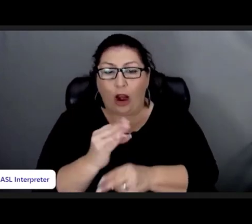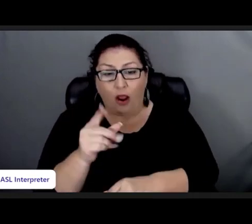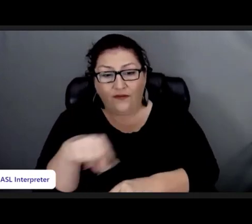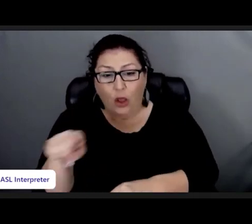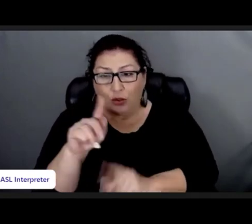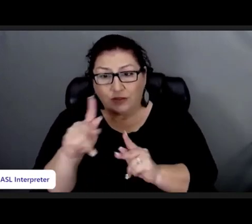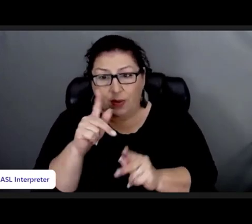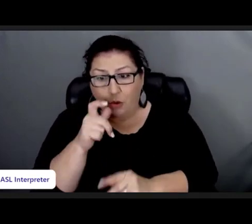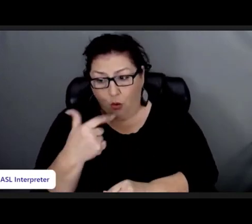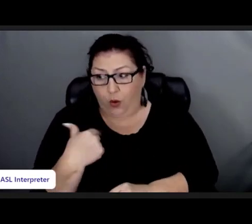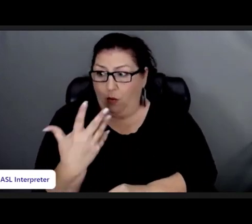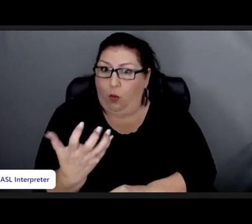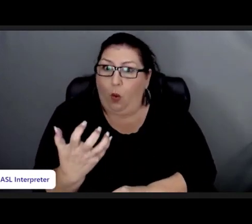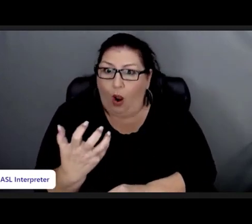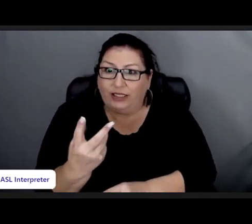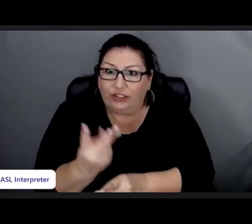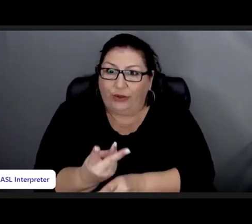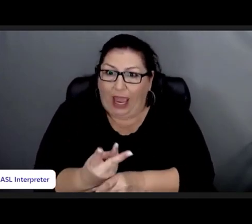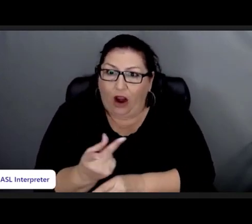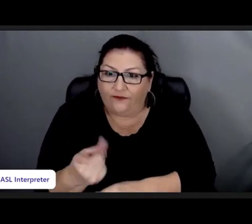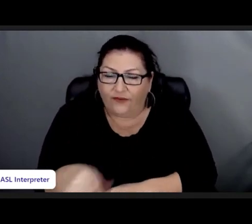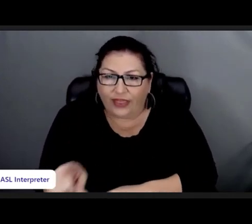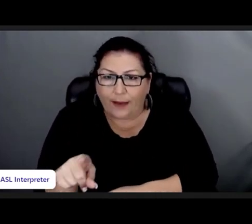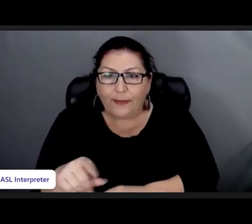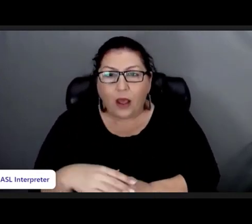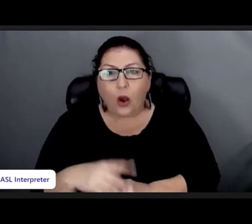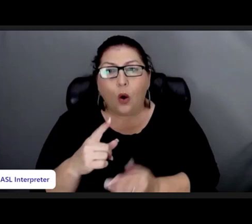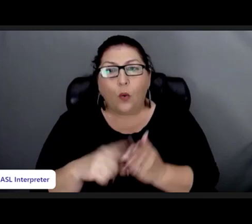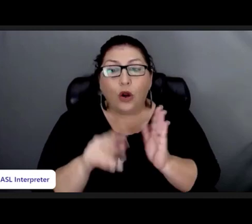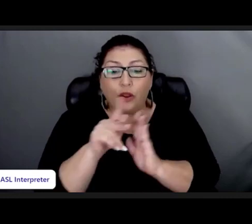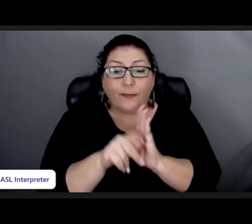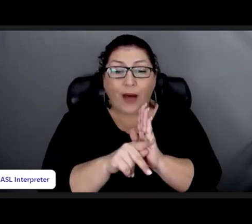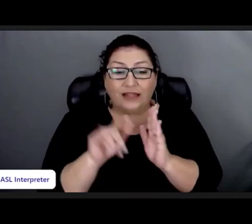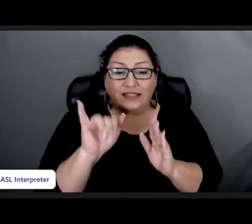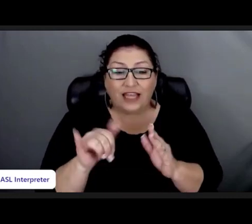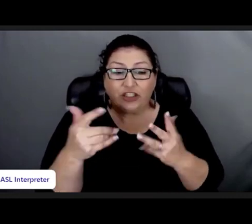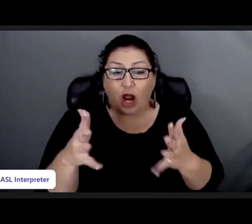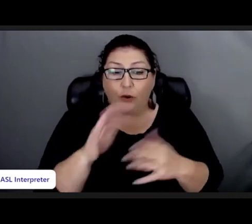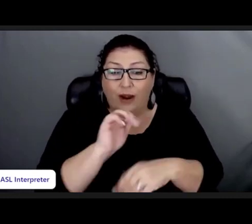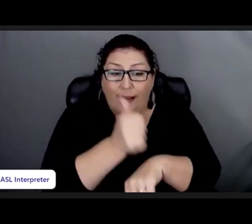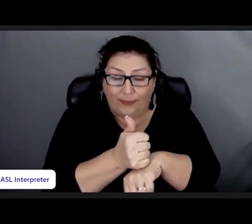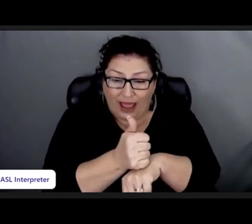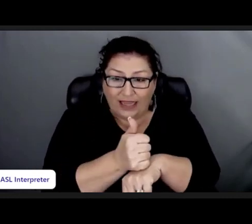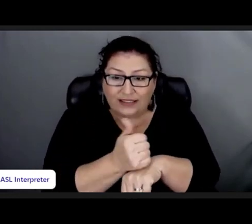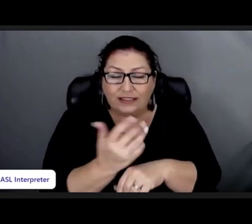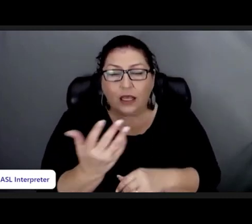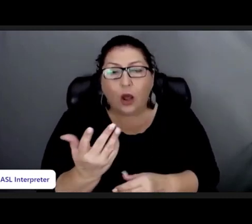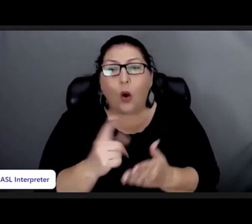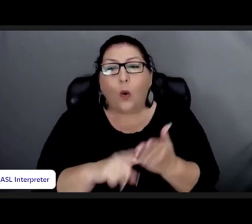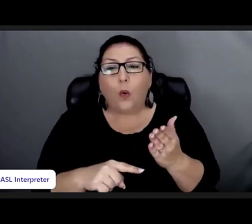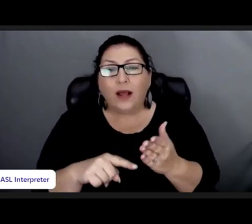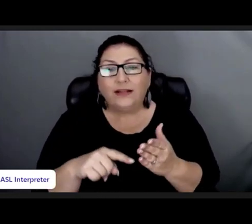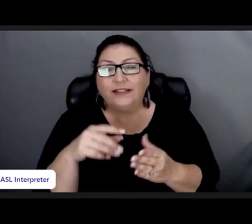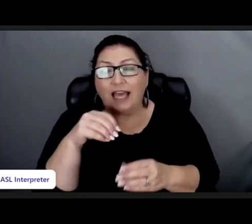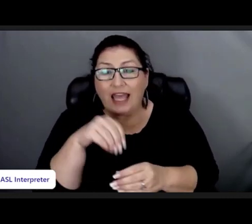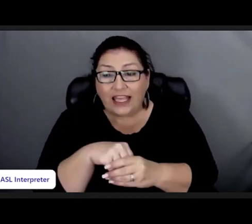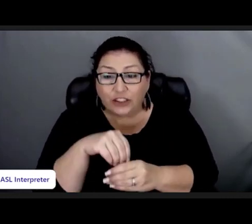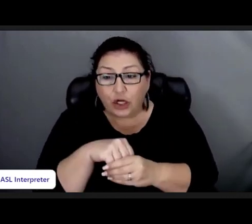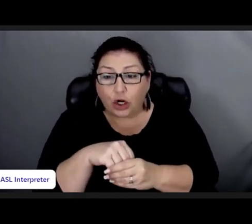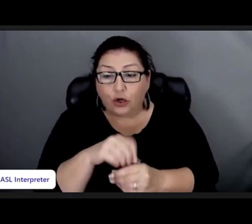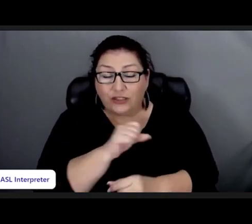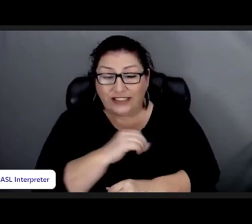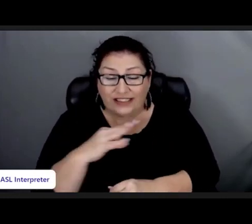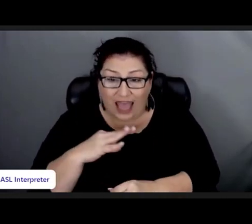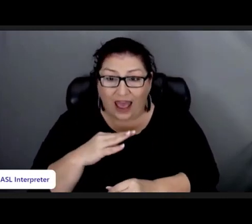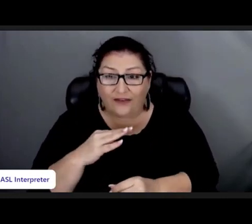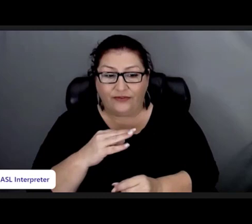for. What are the policies that are already in place? What is the internal staff support?